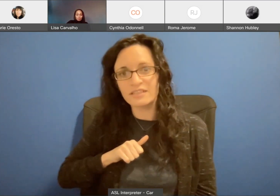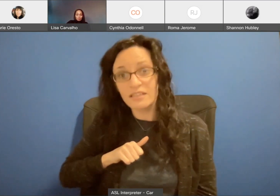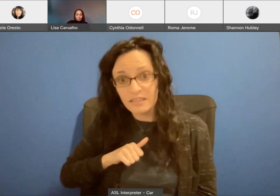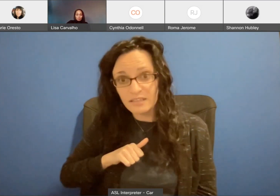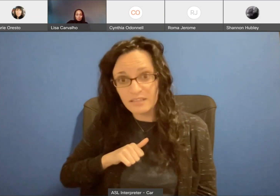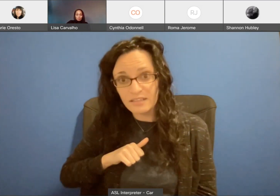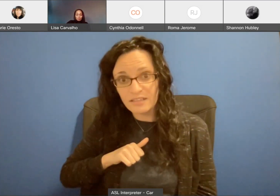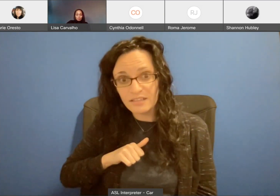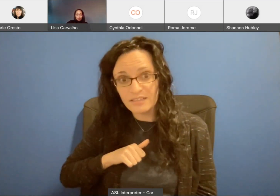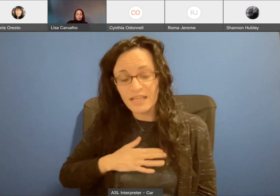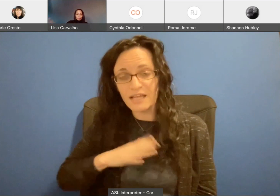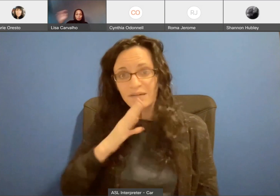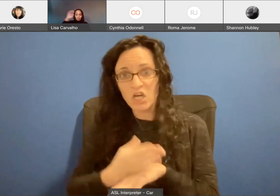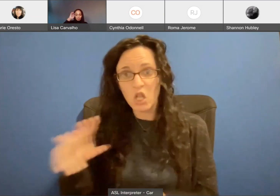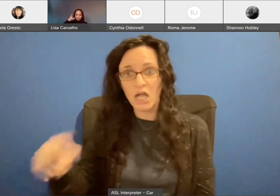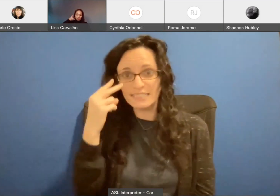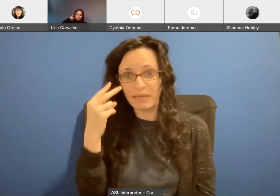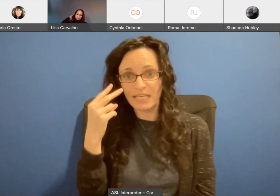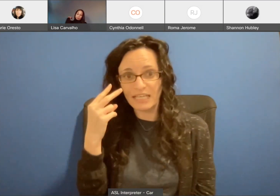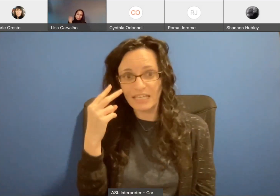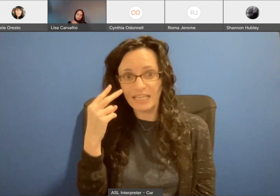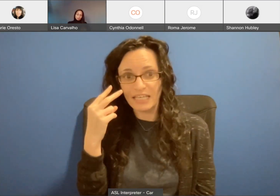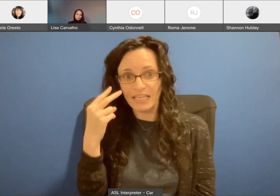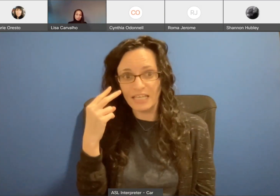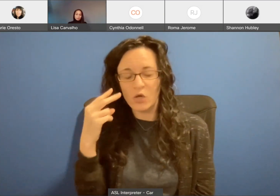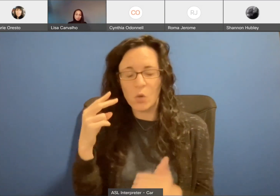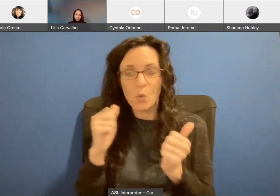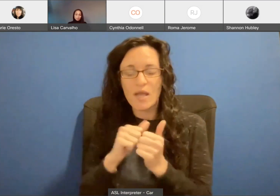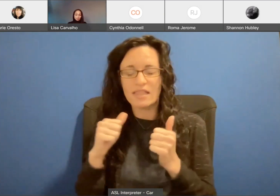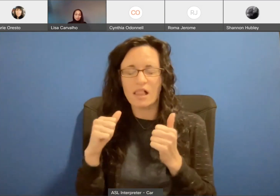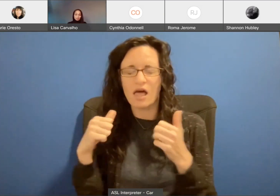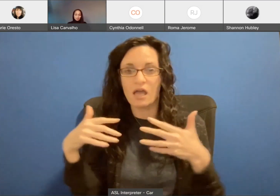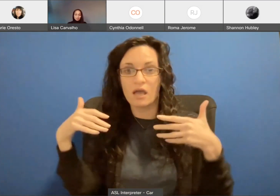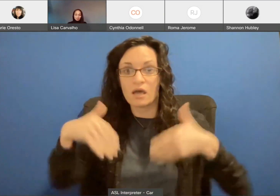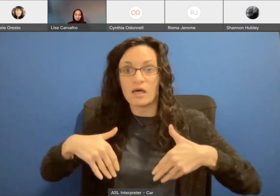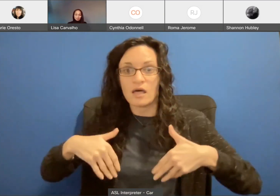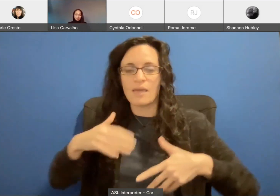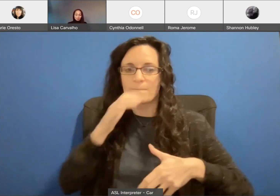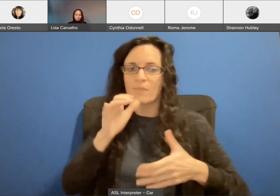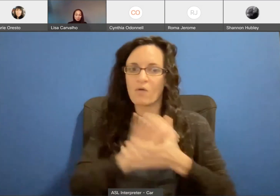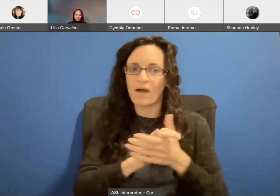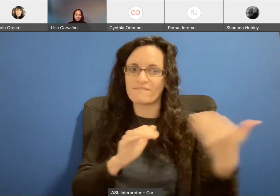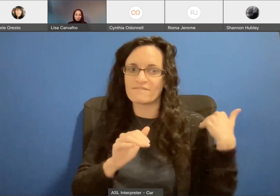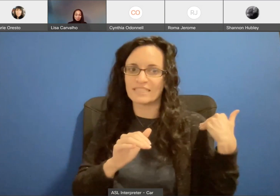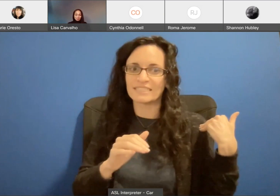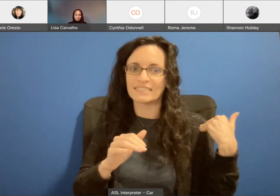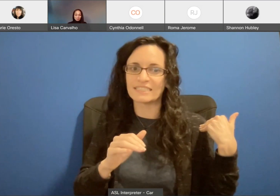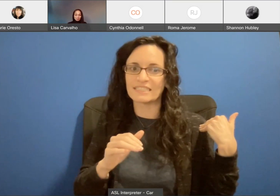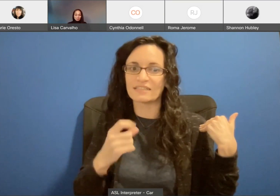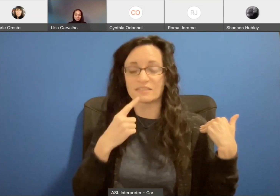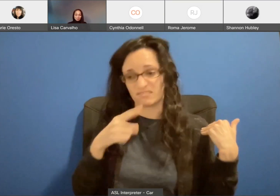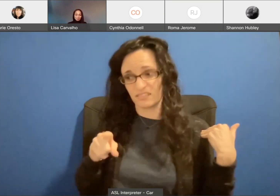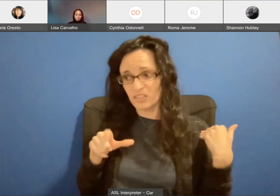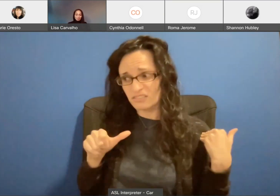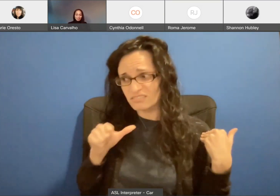So my daughter looks at me like with this look of horror on her face. And my wife turns to me and says, "You're not going to, are you?" And I said, "Oh, yes, I am."